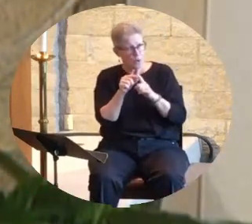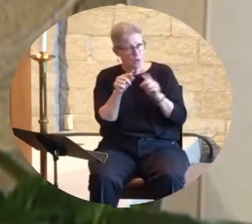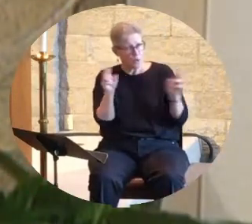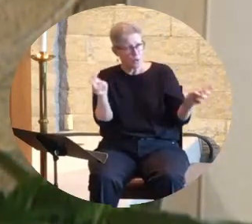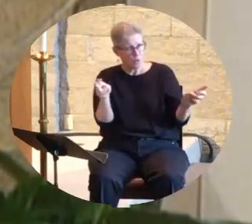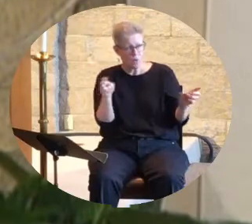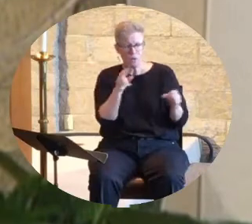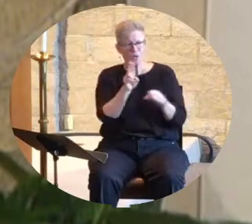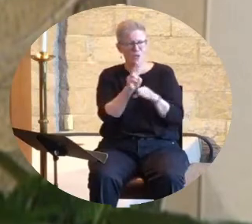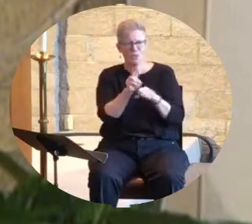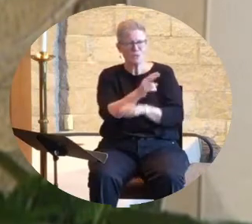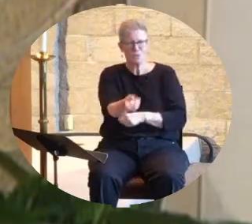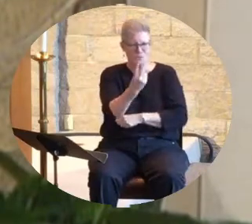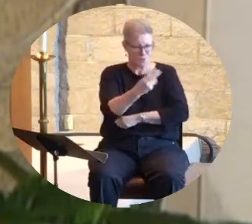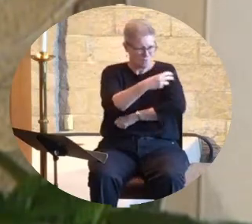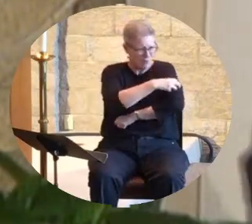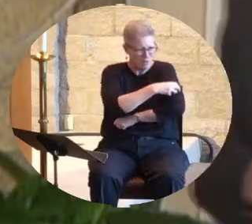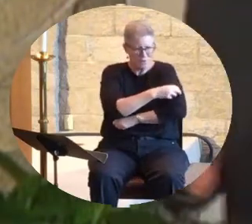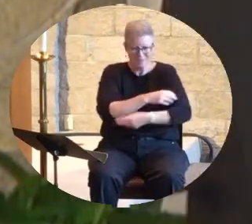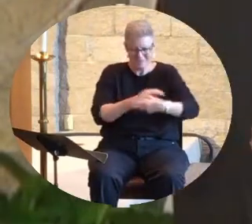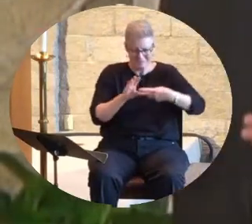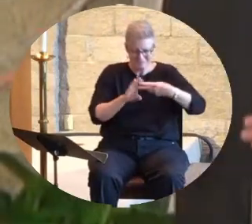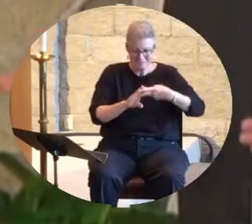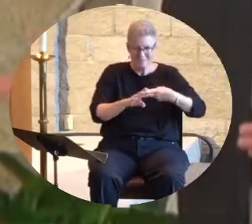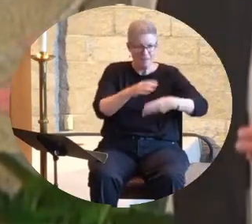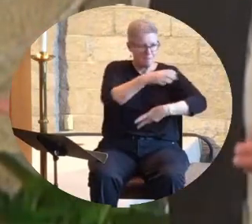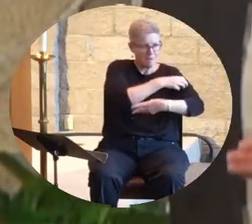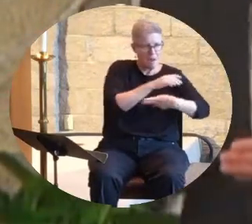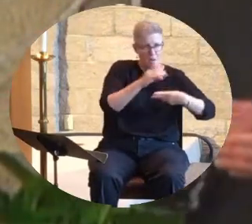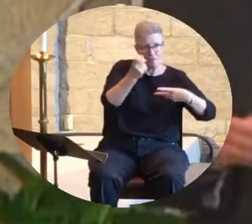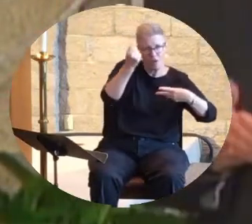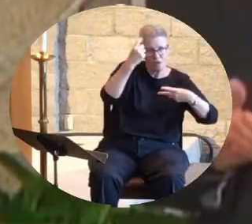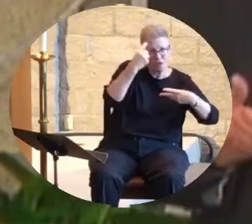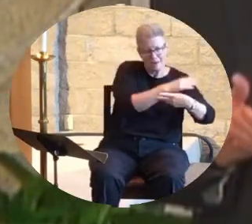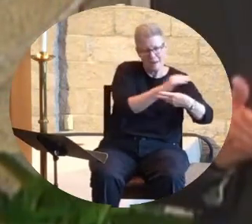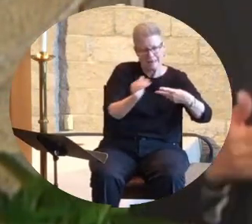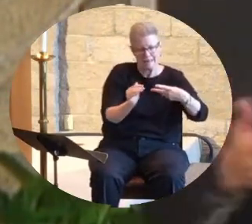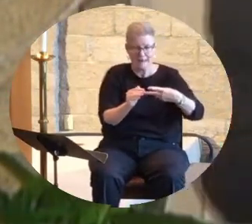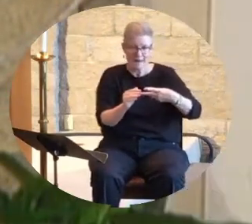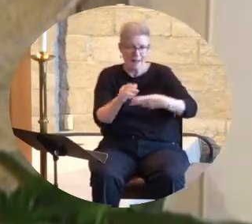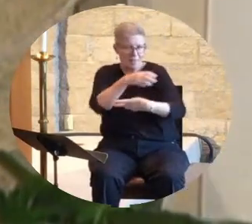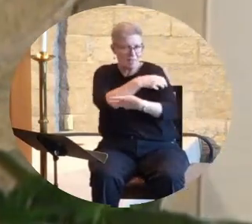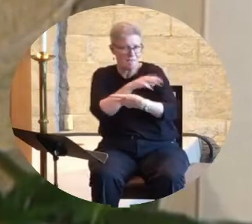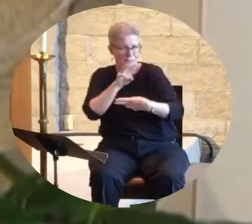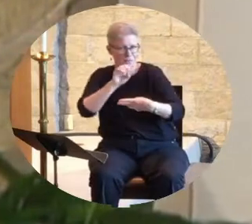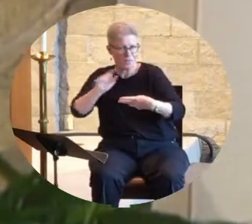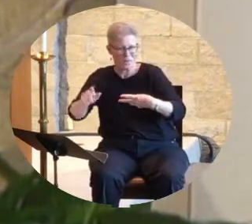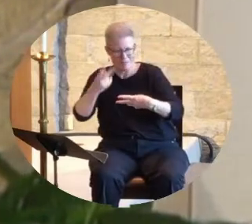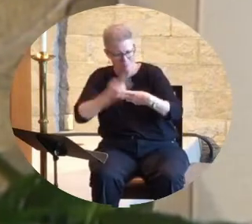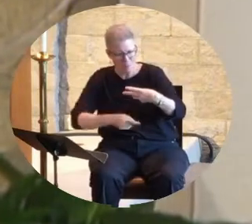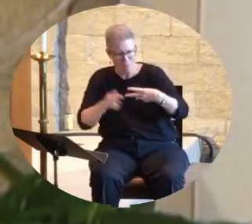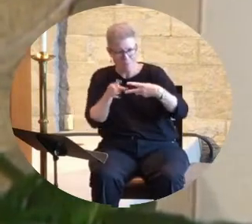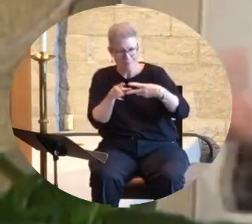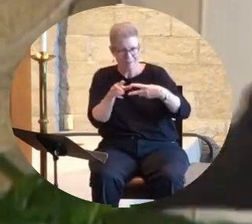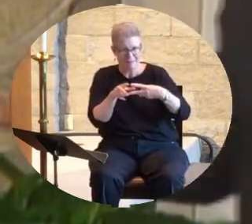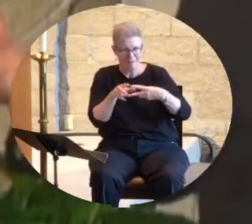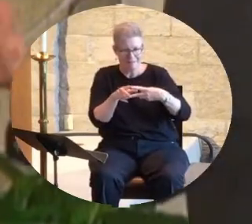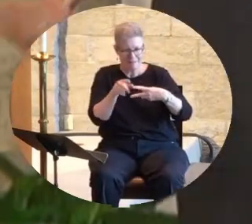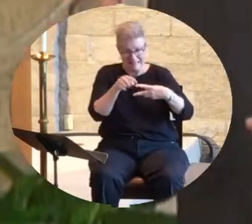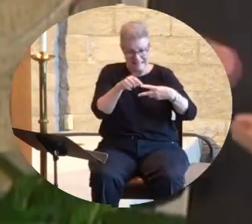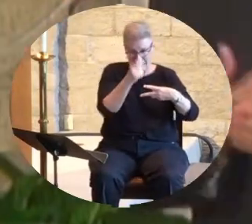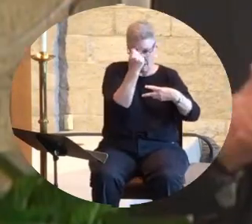in the affirmation, used the power of understanding and the power of will, allowing that power of understanding to